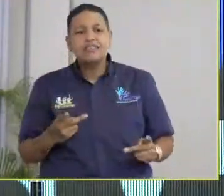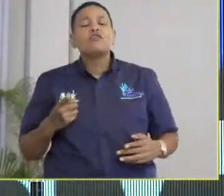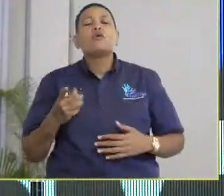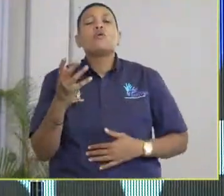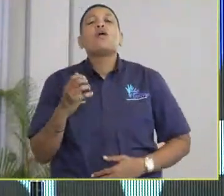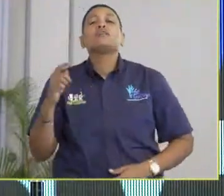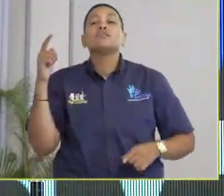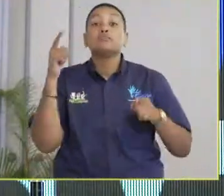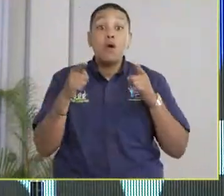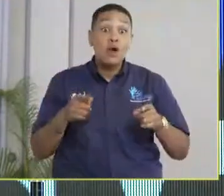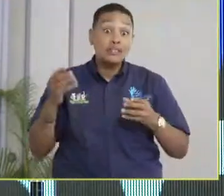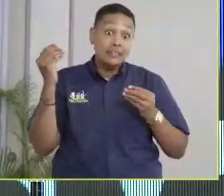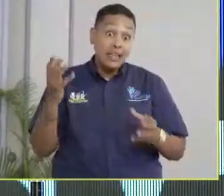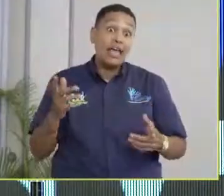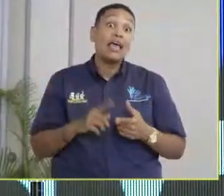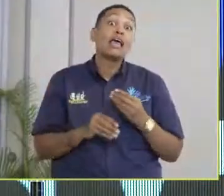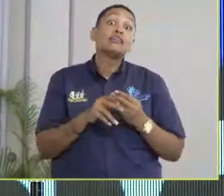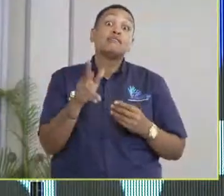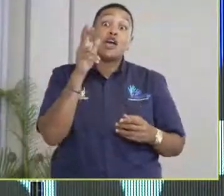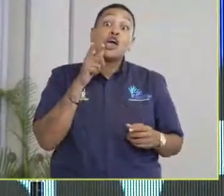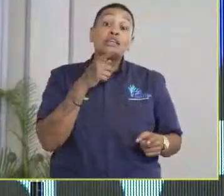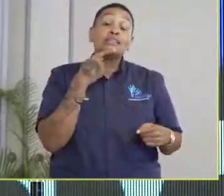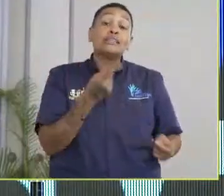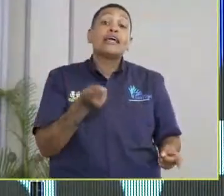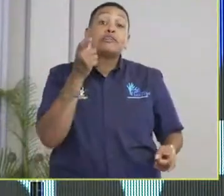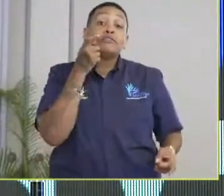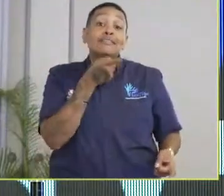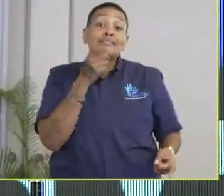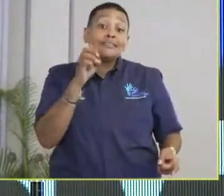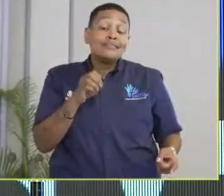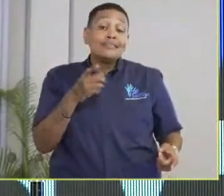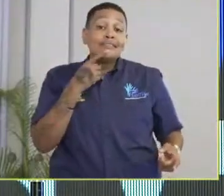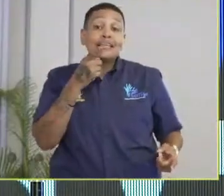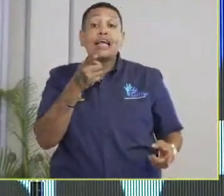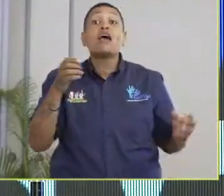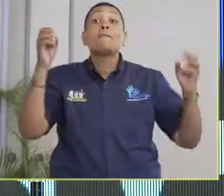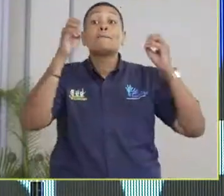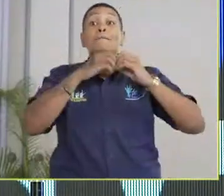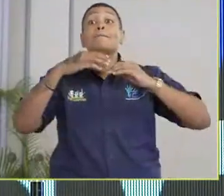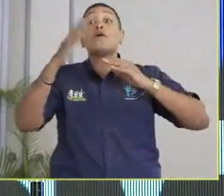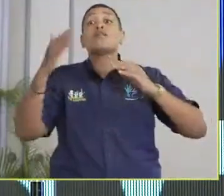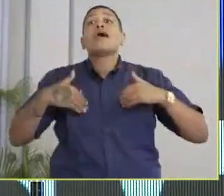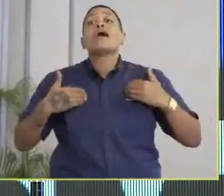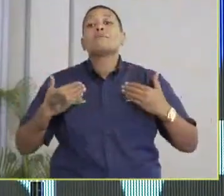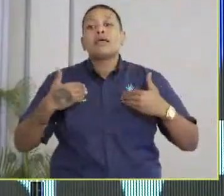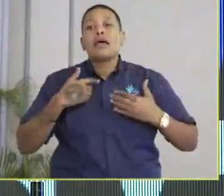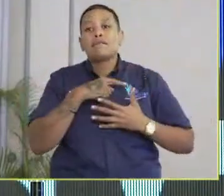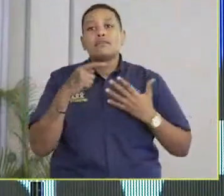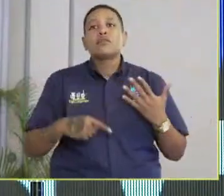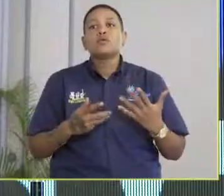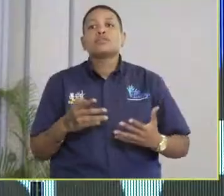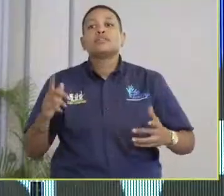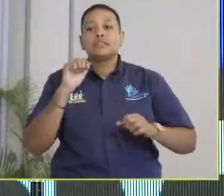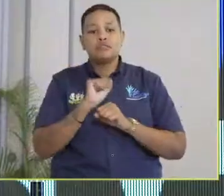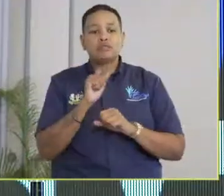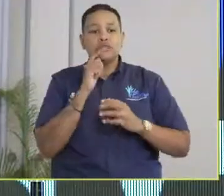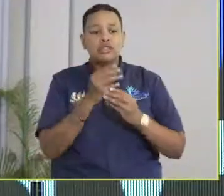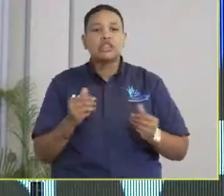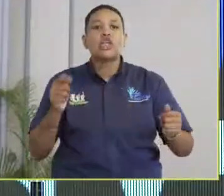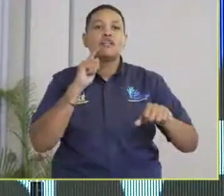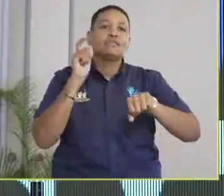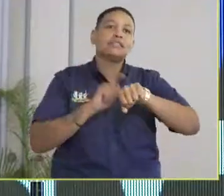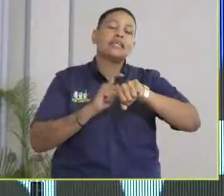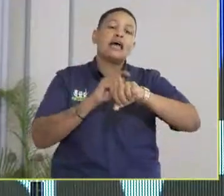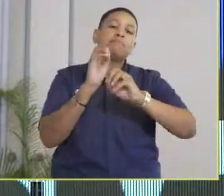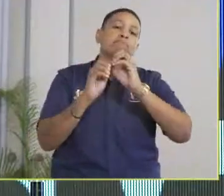want to point out, as you've heard her say just now, they're more than happy to have those things resolved in a